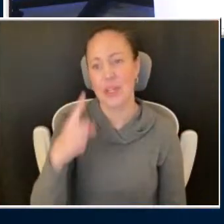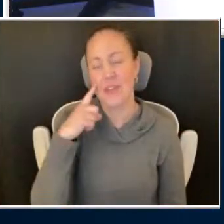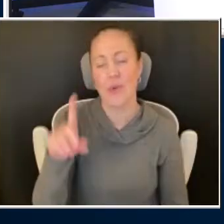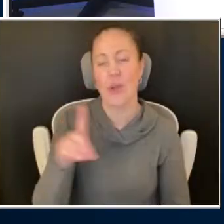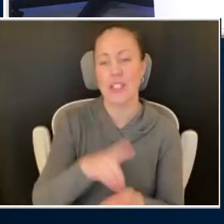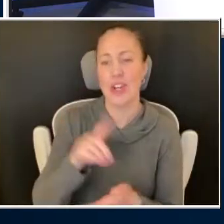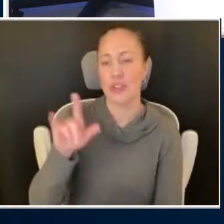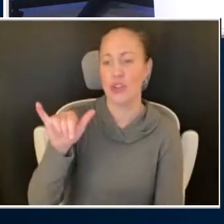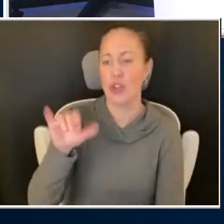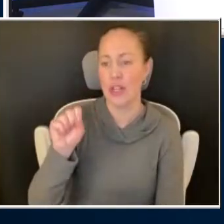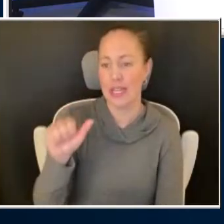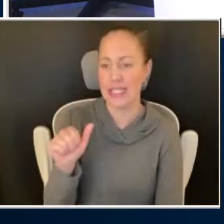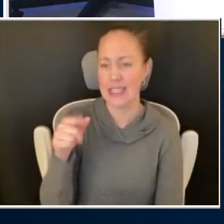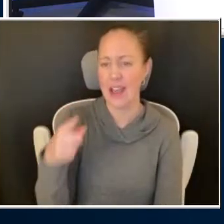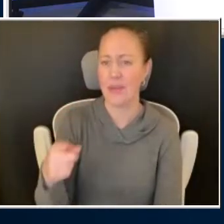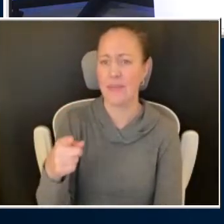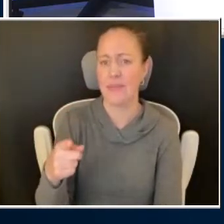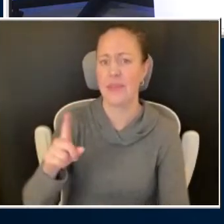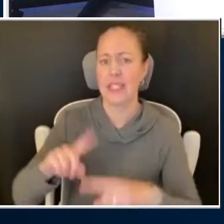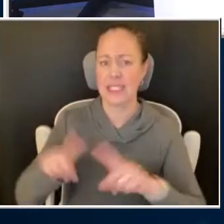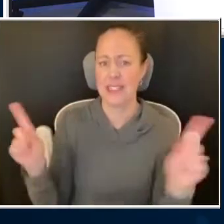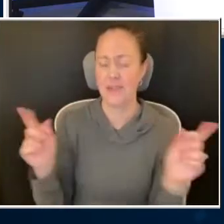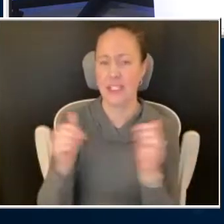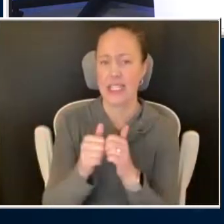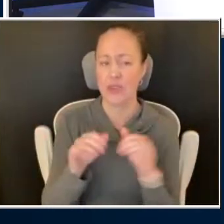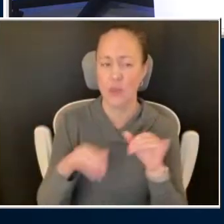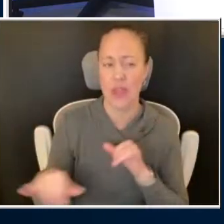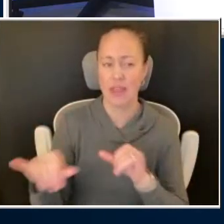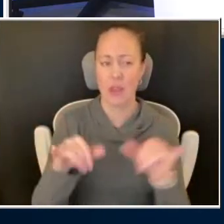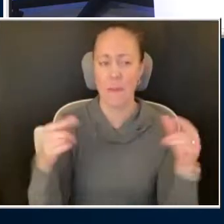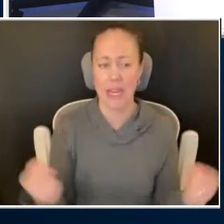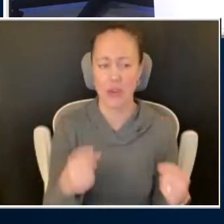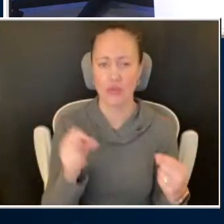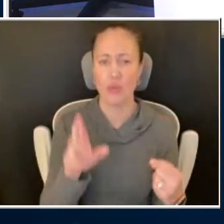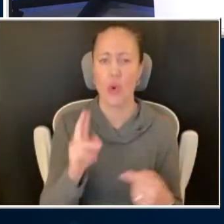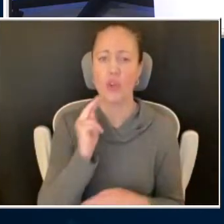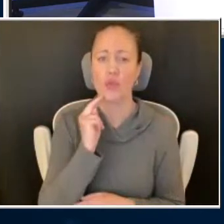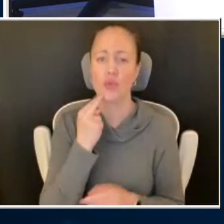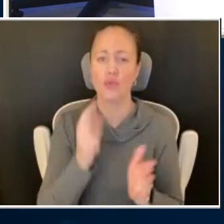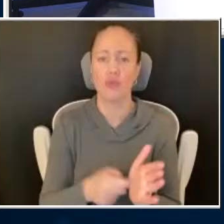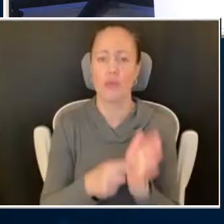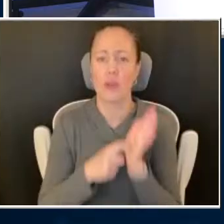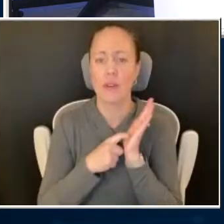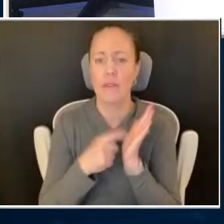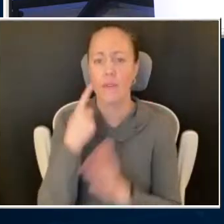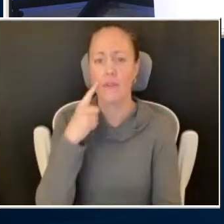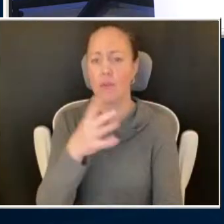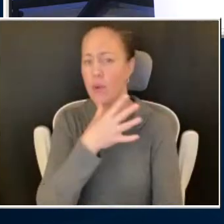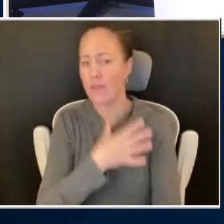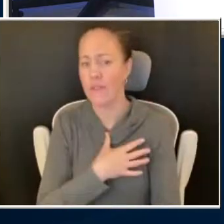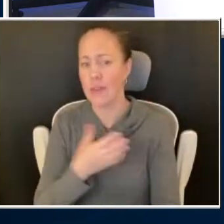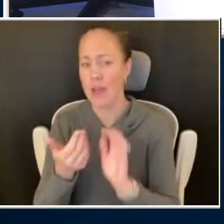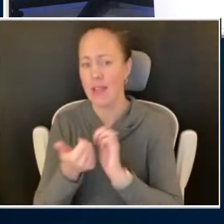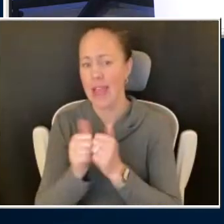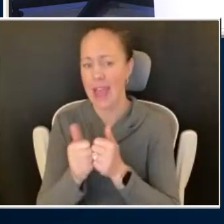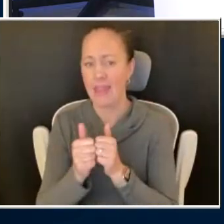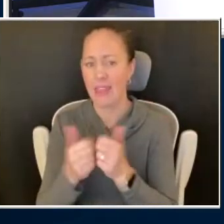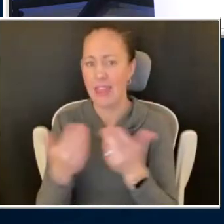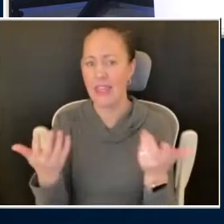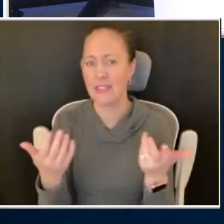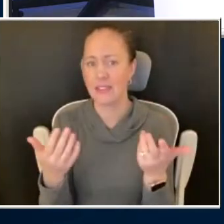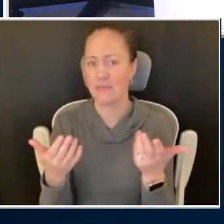there big differences in common injuries or nutritional requirements for female athletes? And if so, what might they